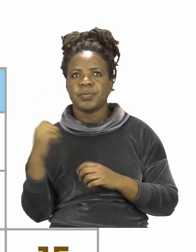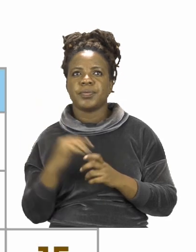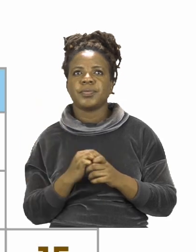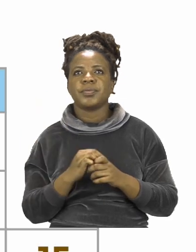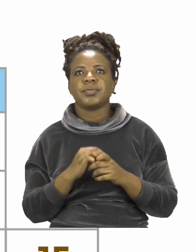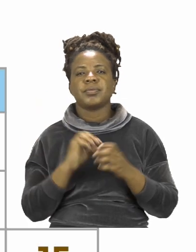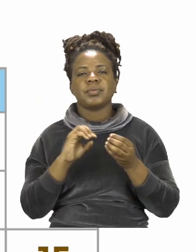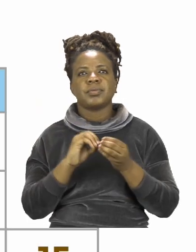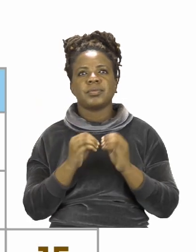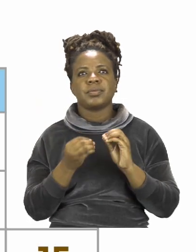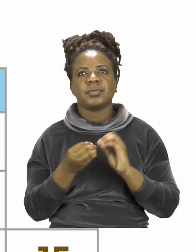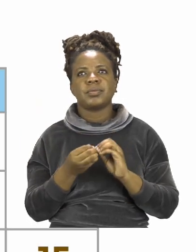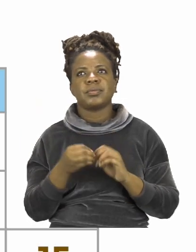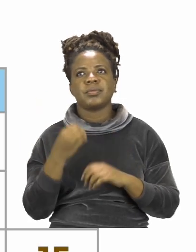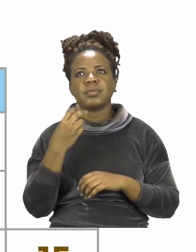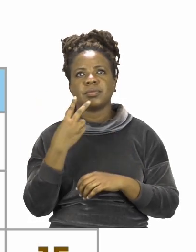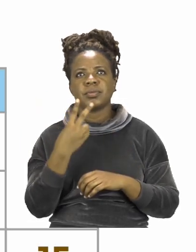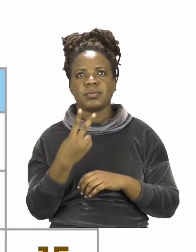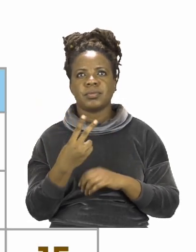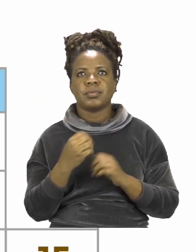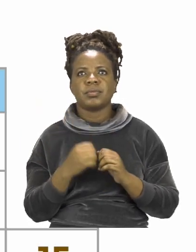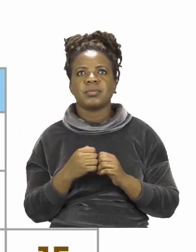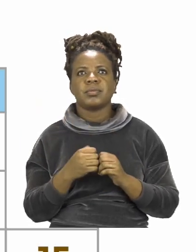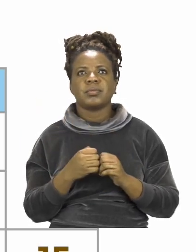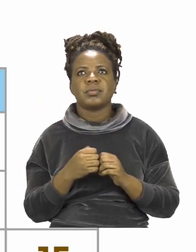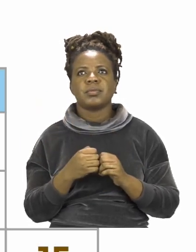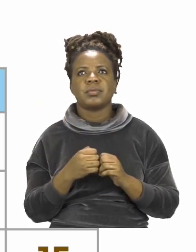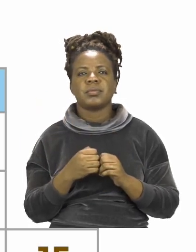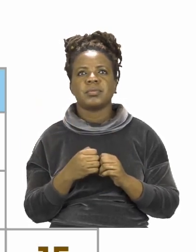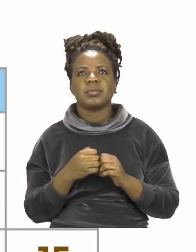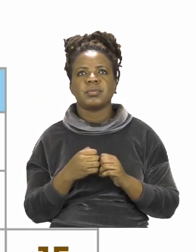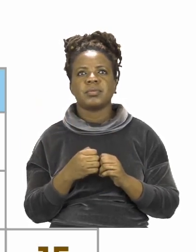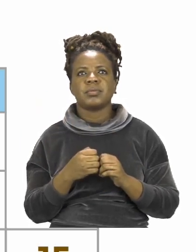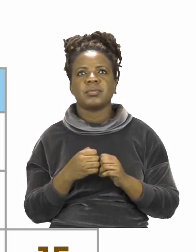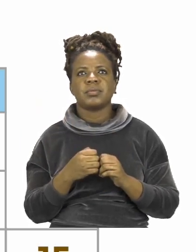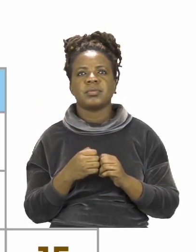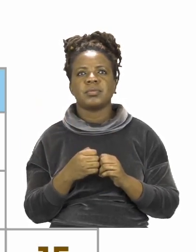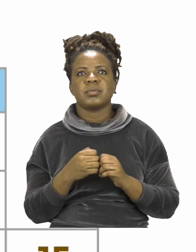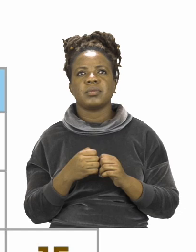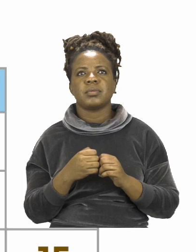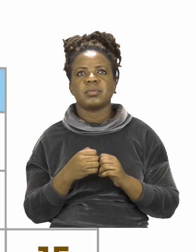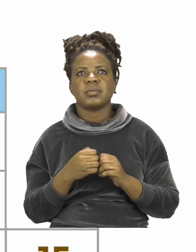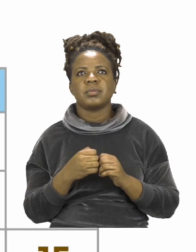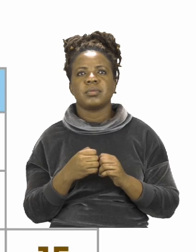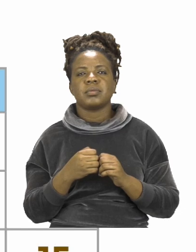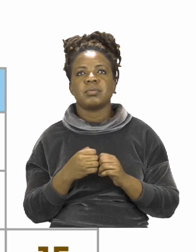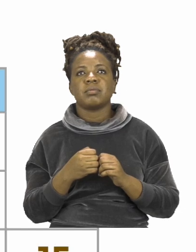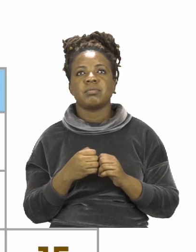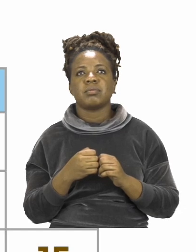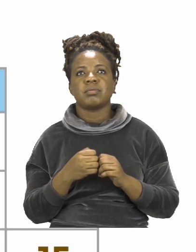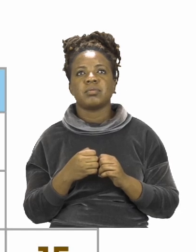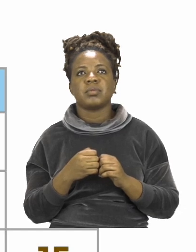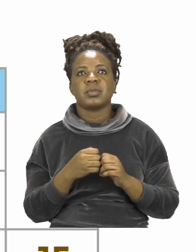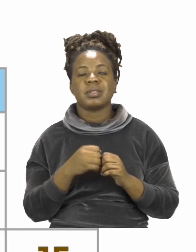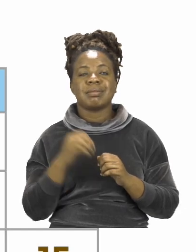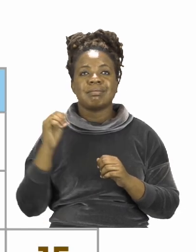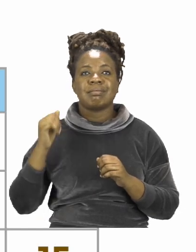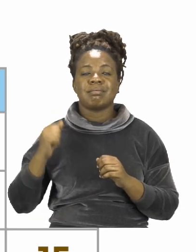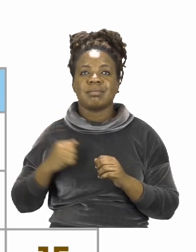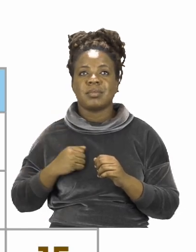how many days after Dad gets his salary do we go for shopping?